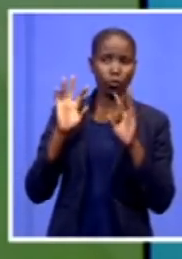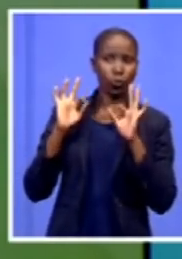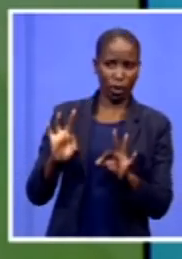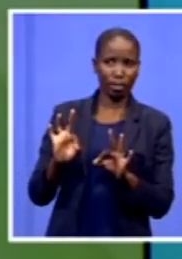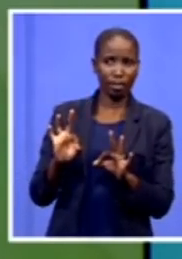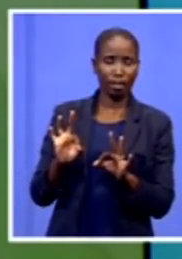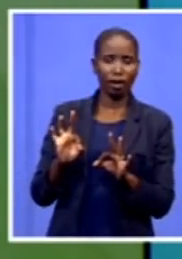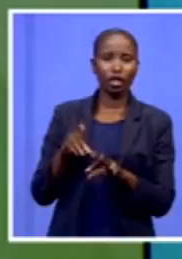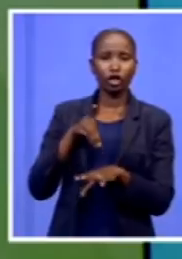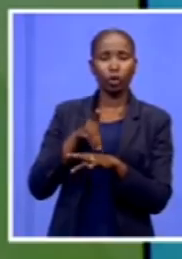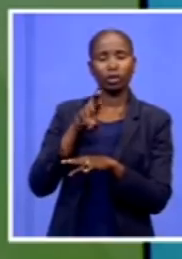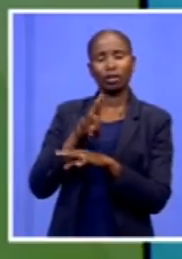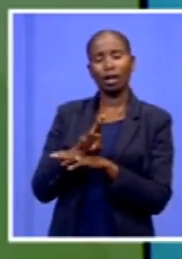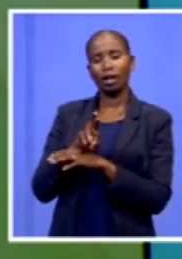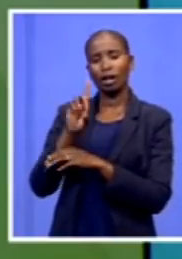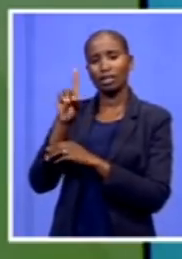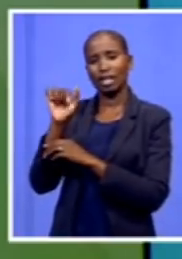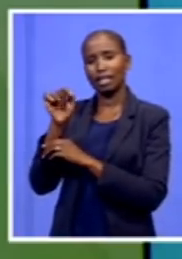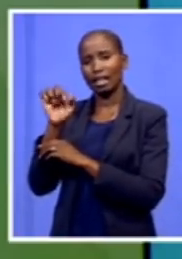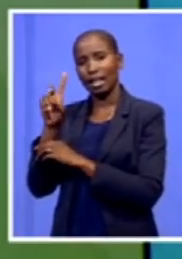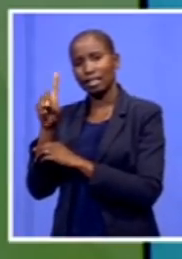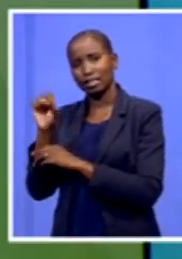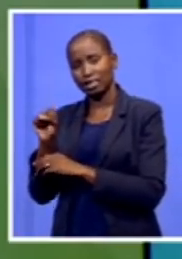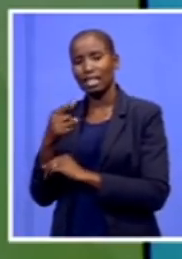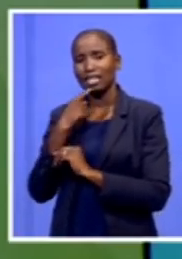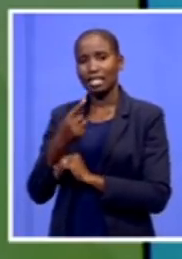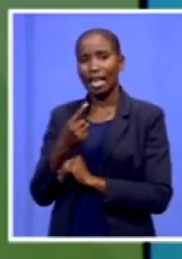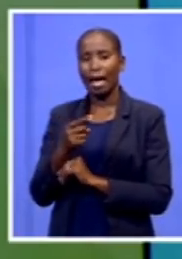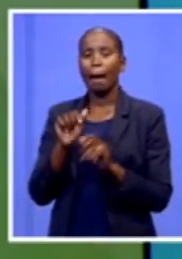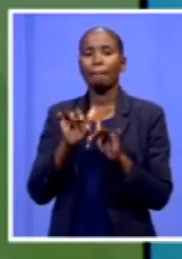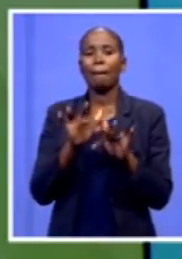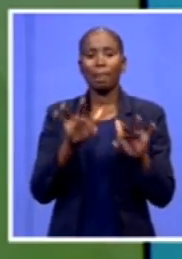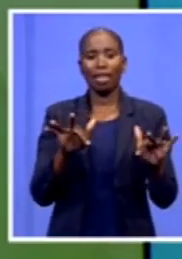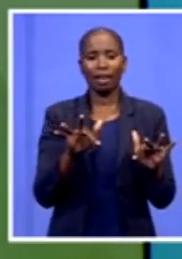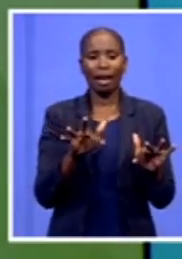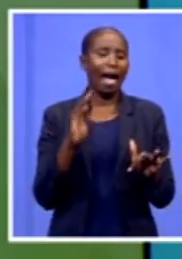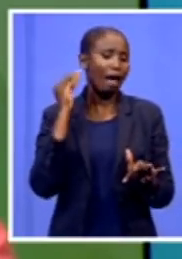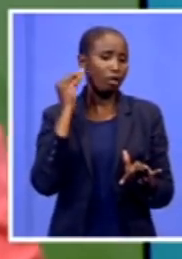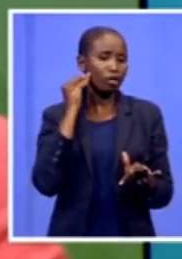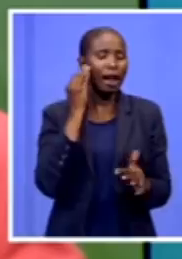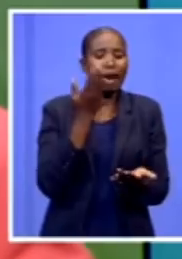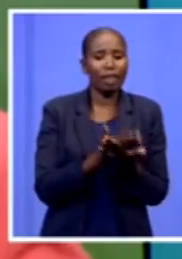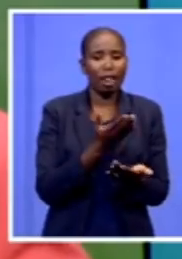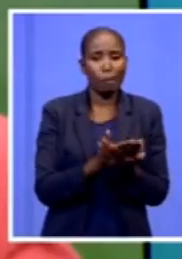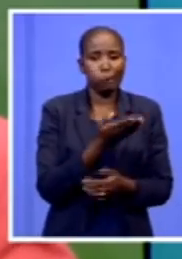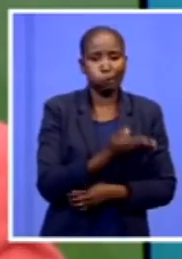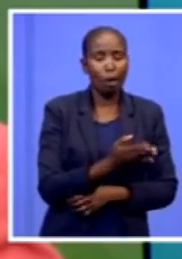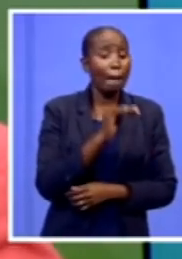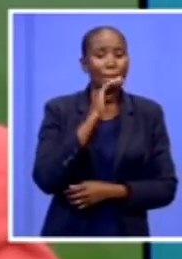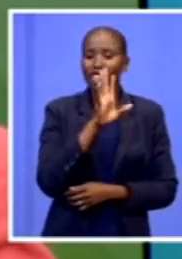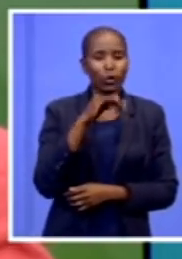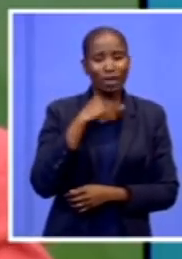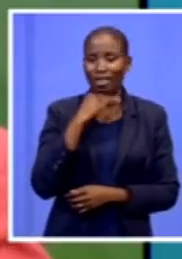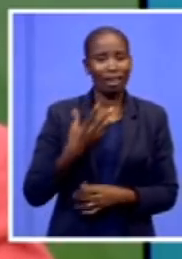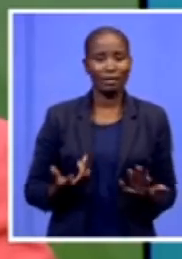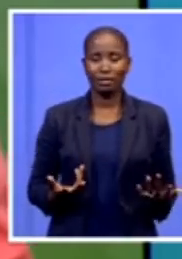said publicly available information. This is not enough. There needs to be the in-depth information